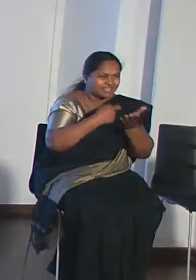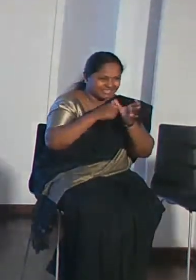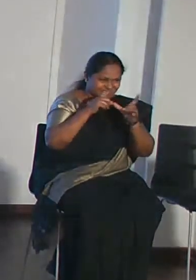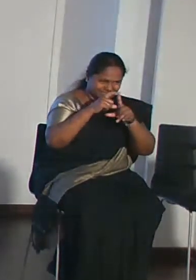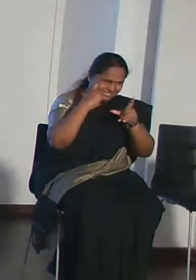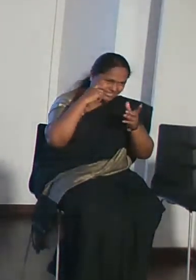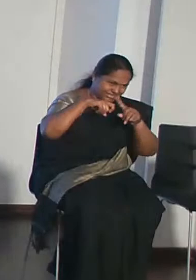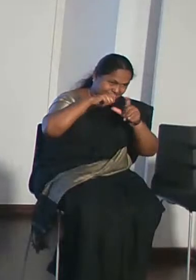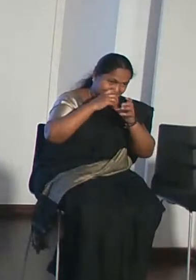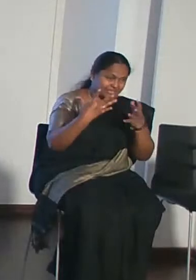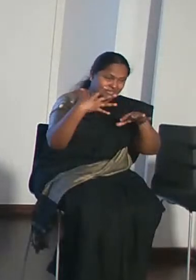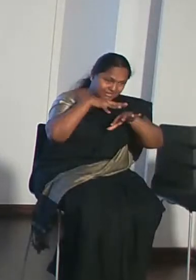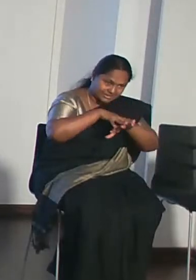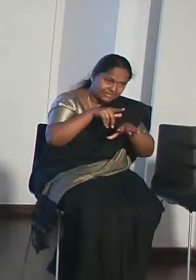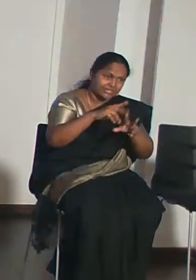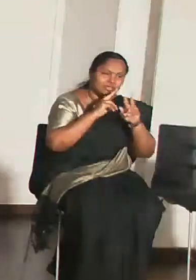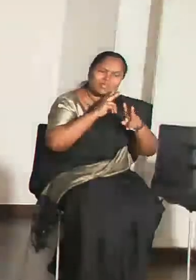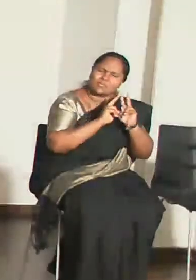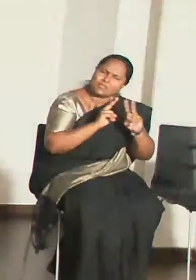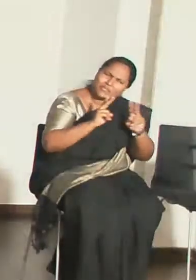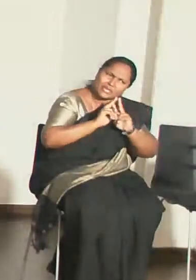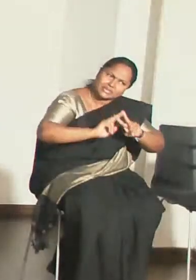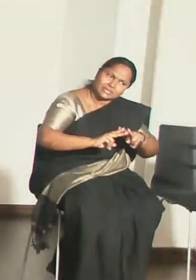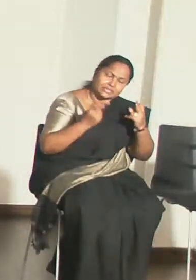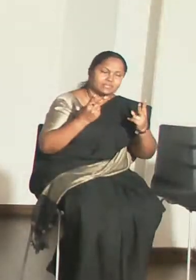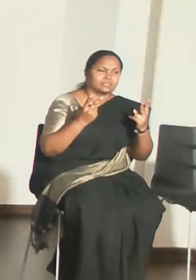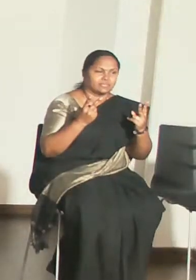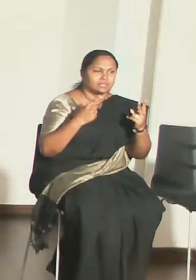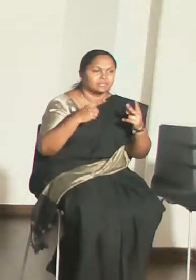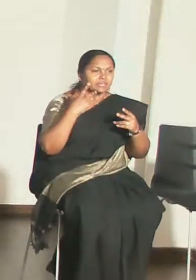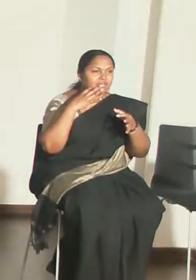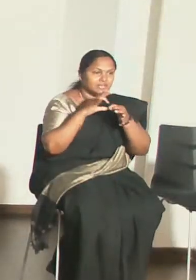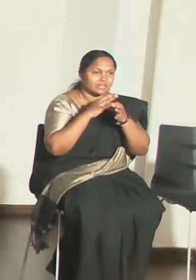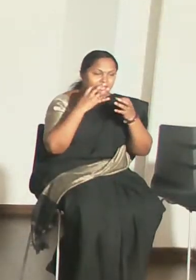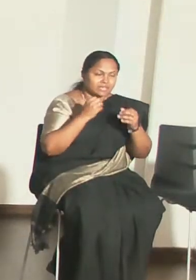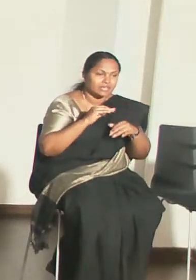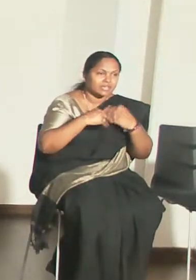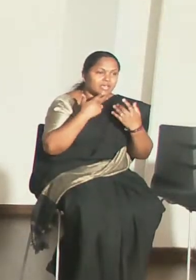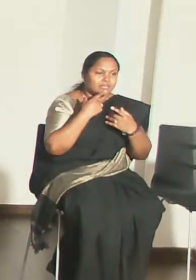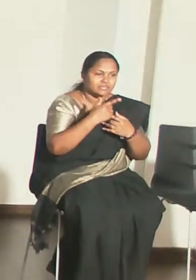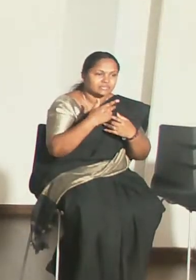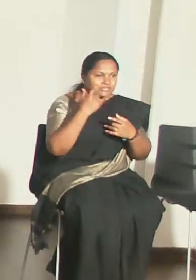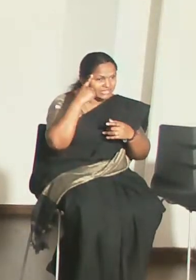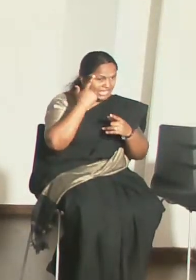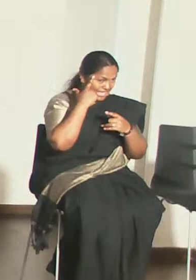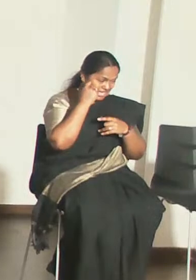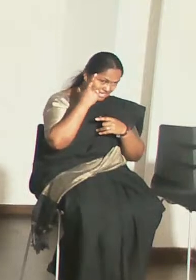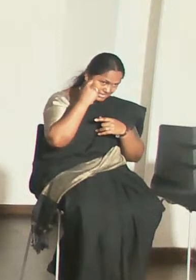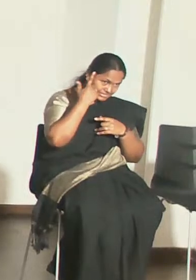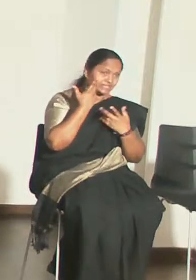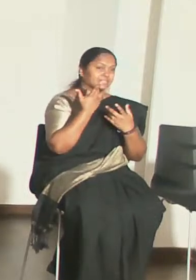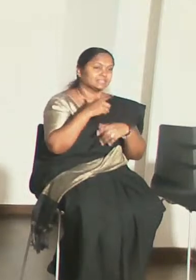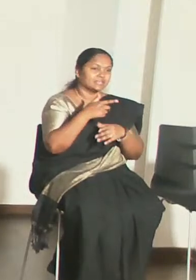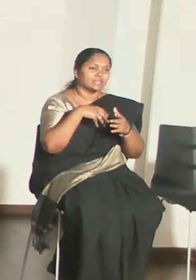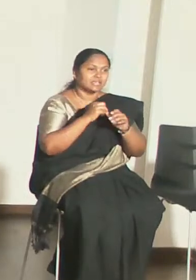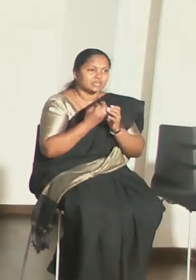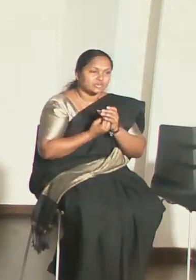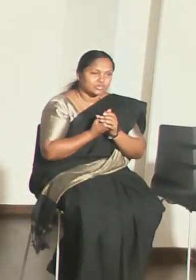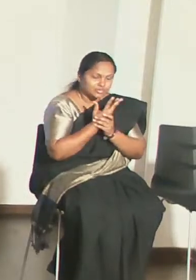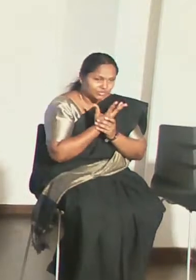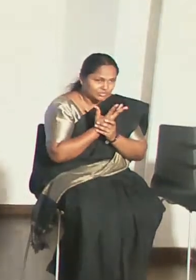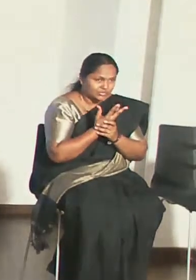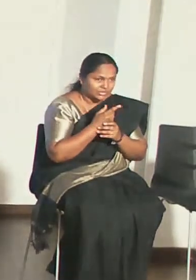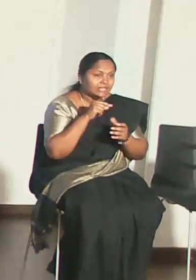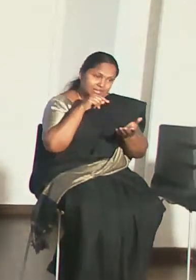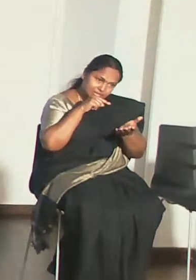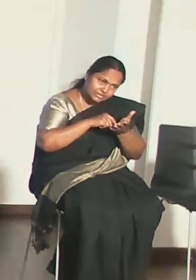partnership, or it's a very different beast. You can't have the same level of understanding when you're doing it at a global level. So